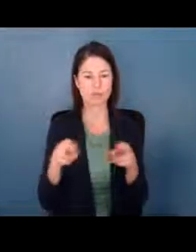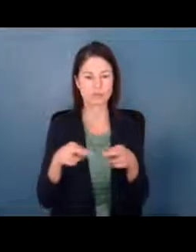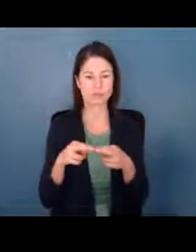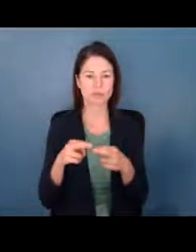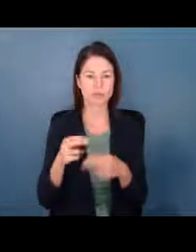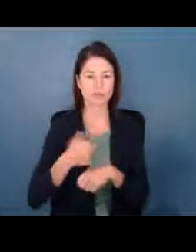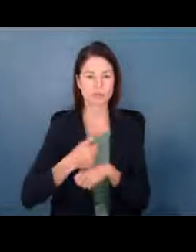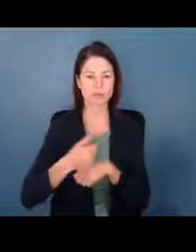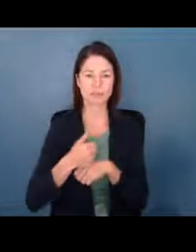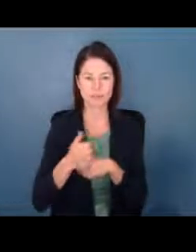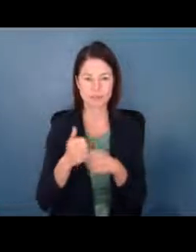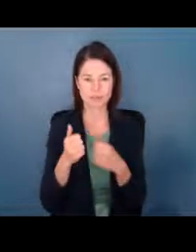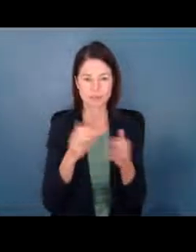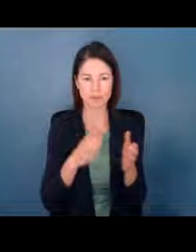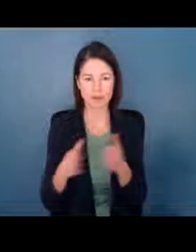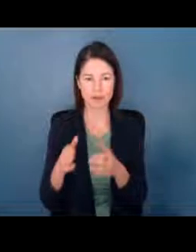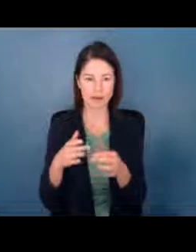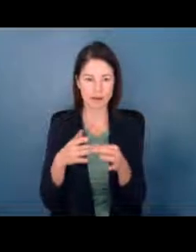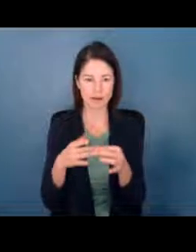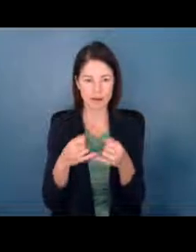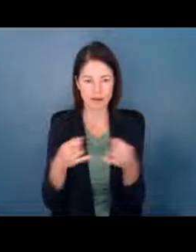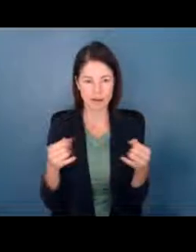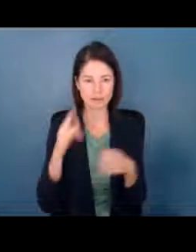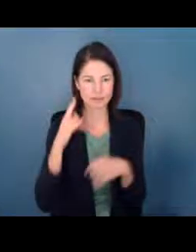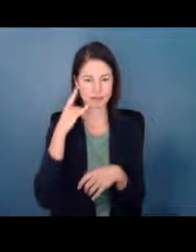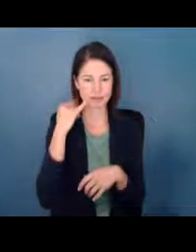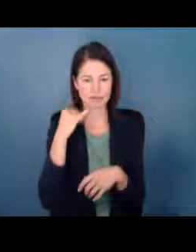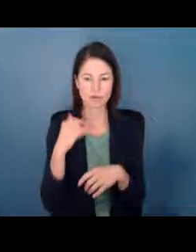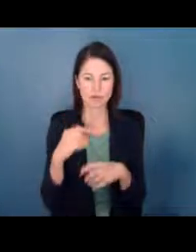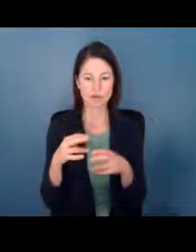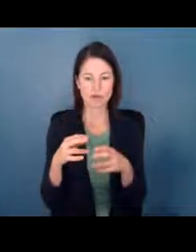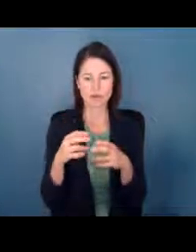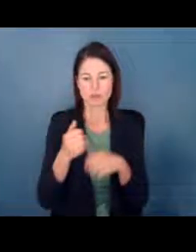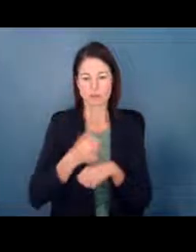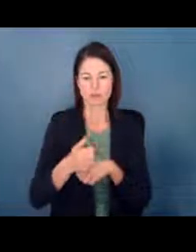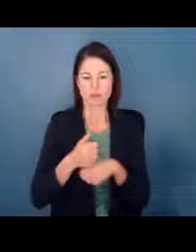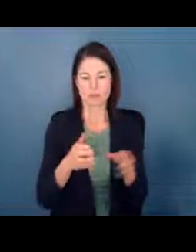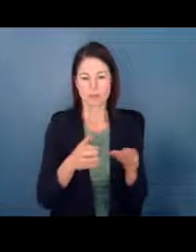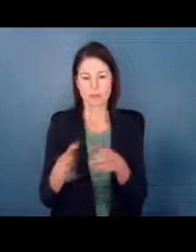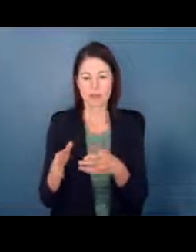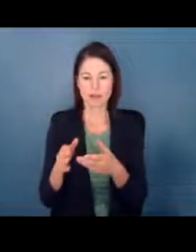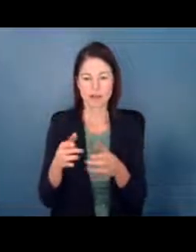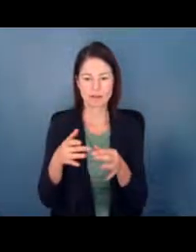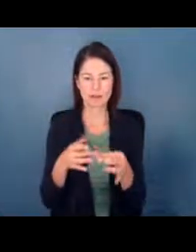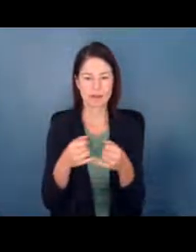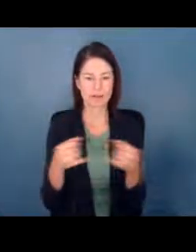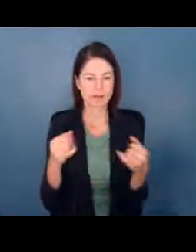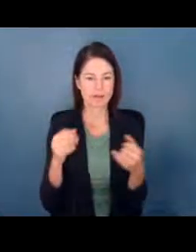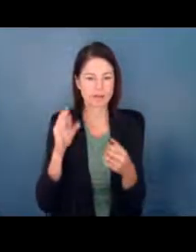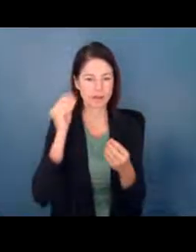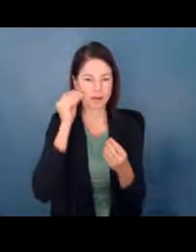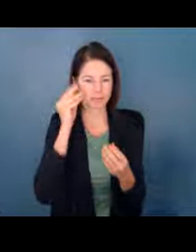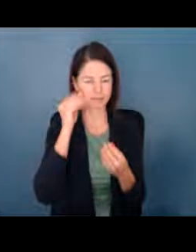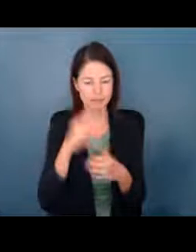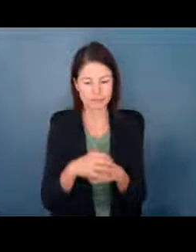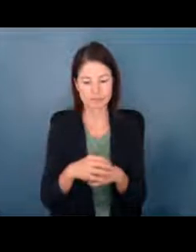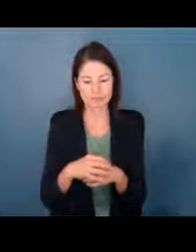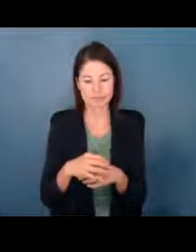Plan Guidelines Update and the California Transportation Plan Guidelines Update. The commission, or I should say commission staff,